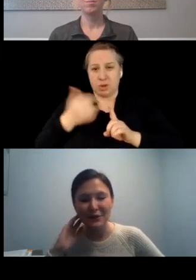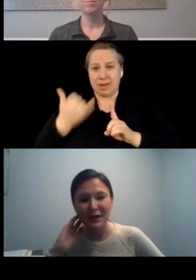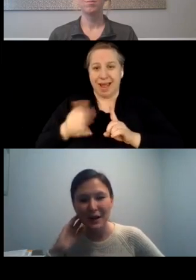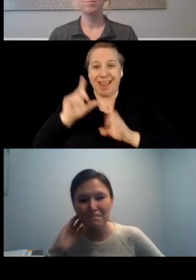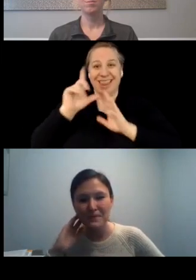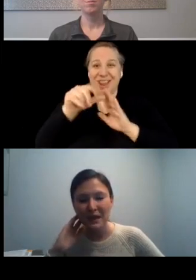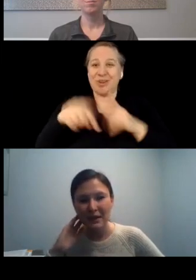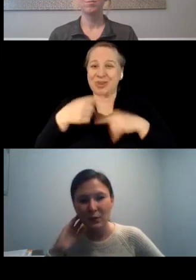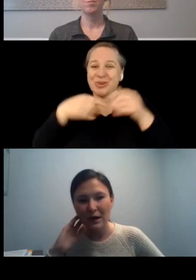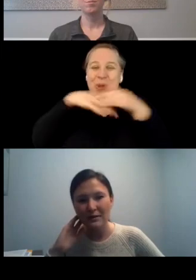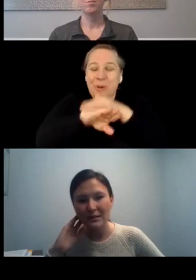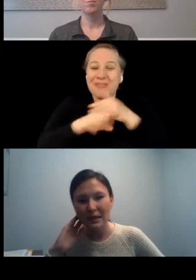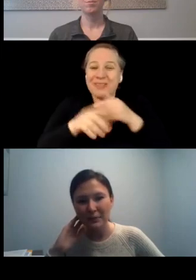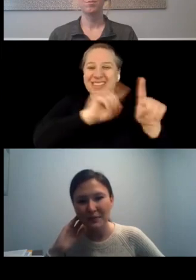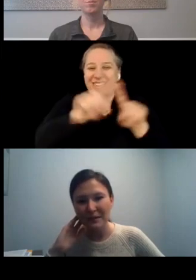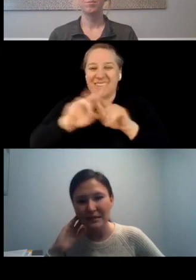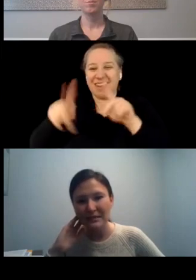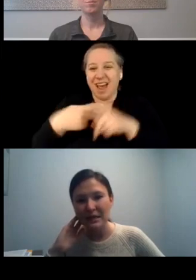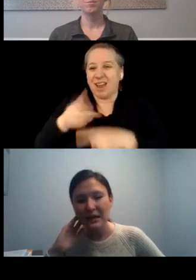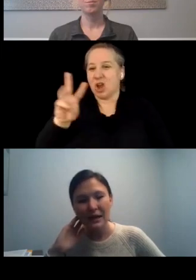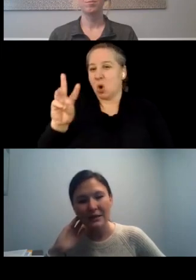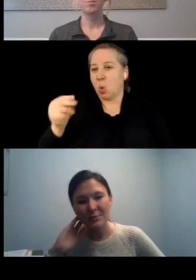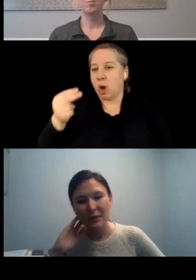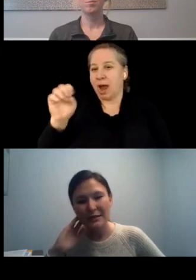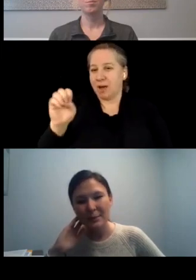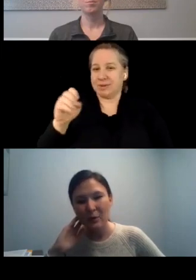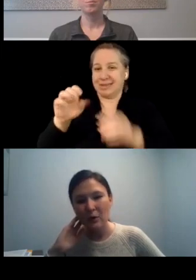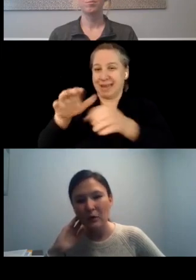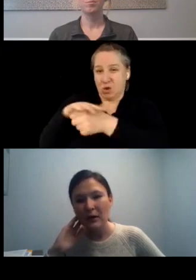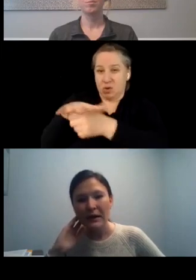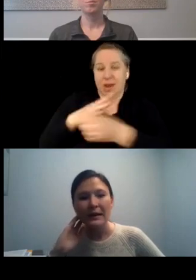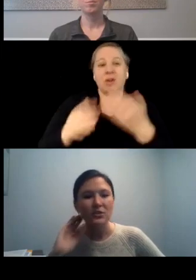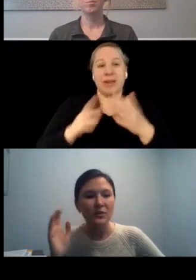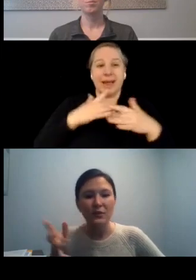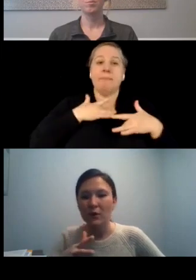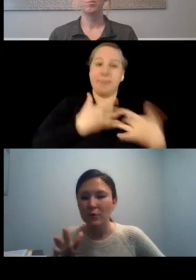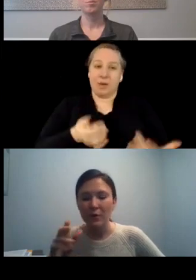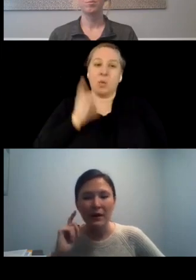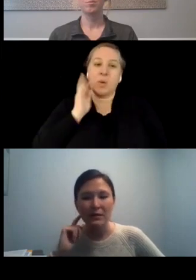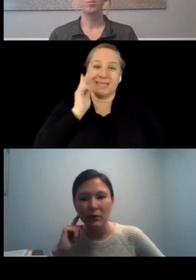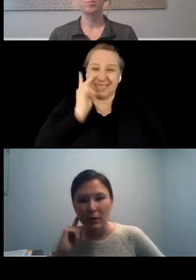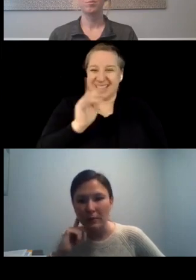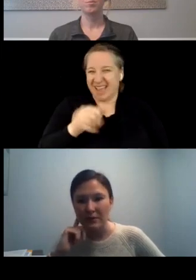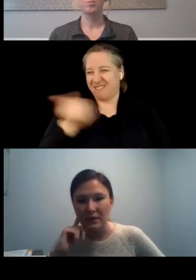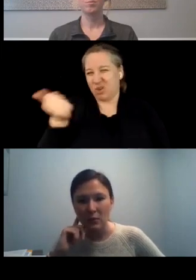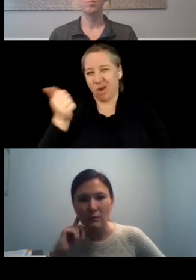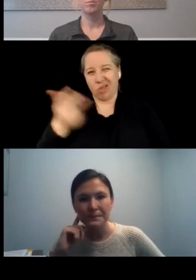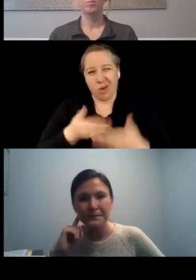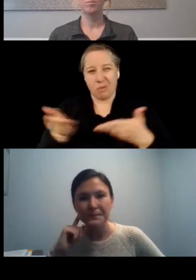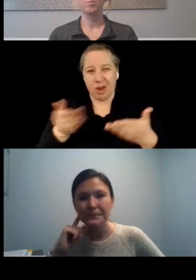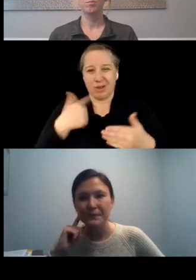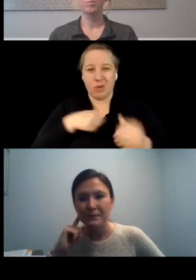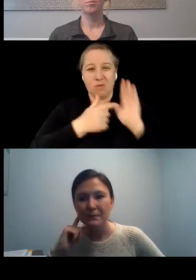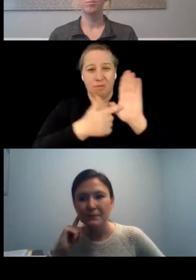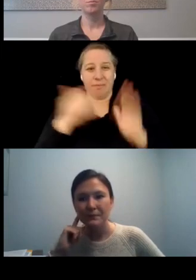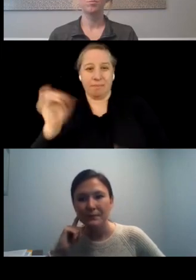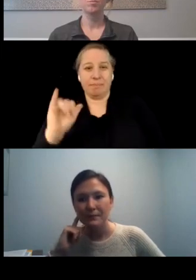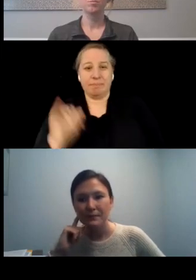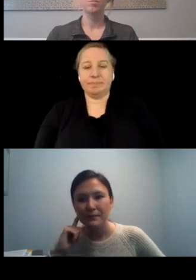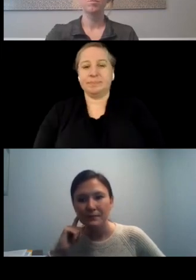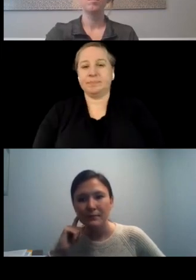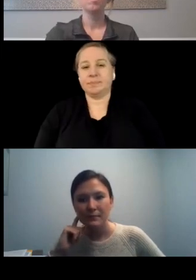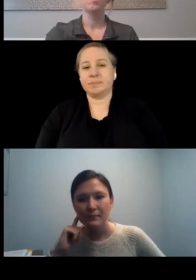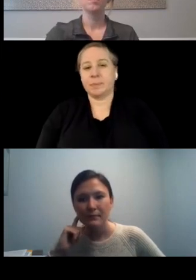into different kind of warehousing type of spaces. That's pretty typical, and just a few other products that we represent as well.